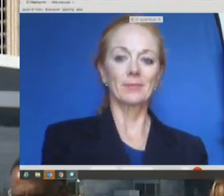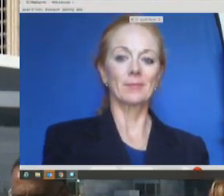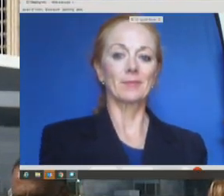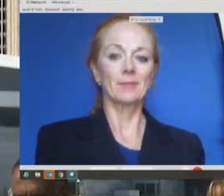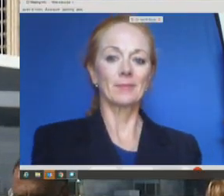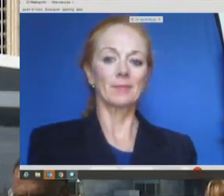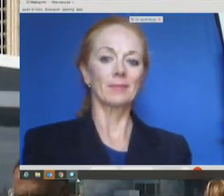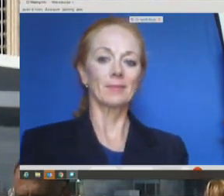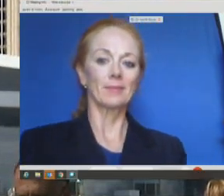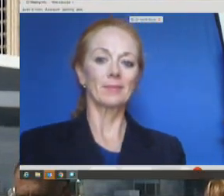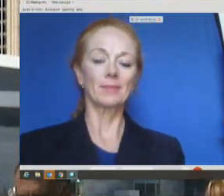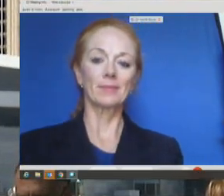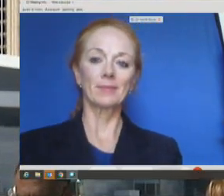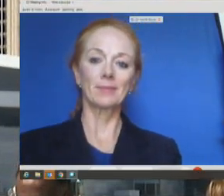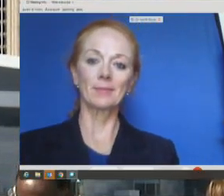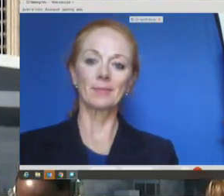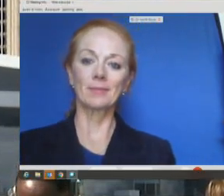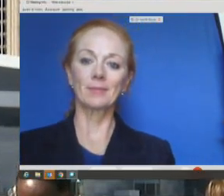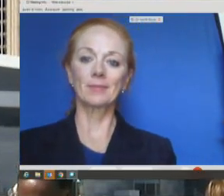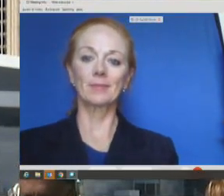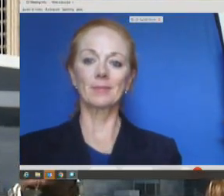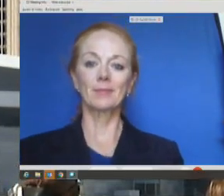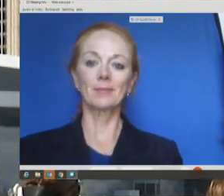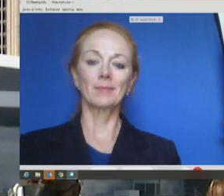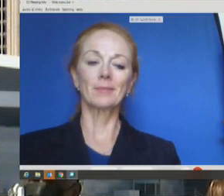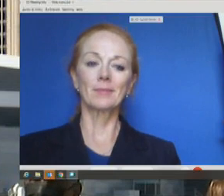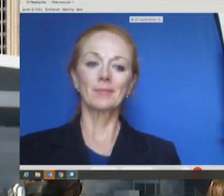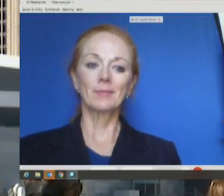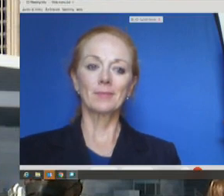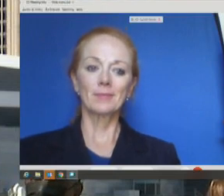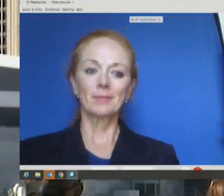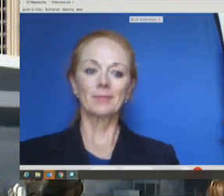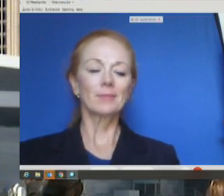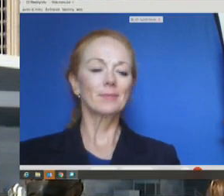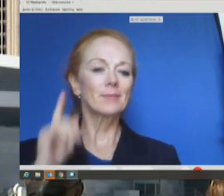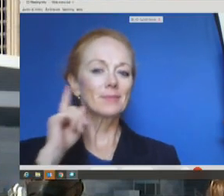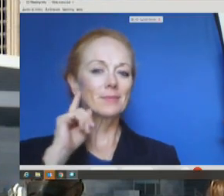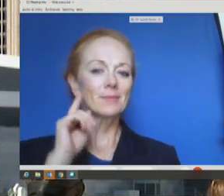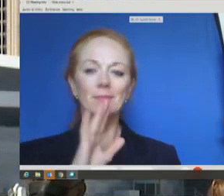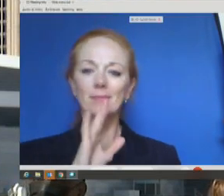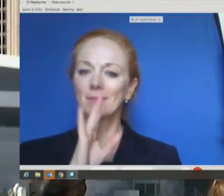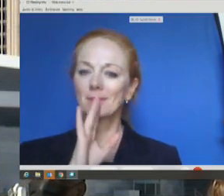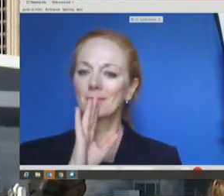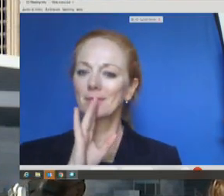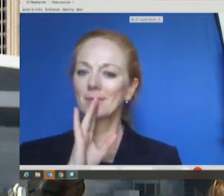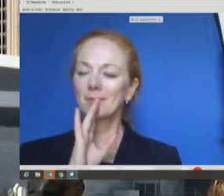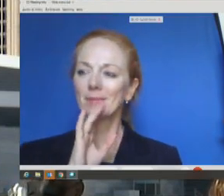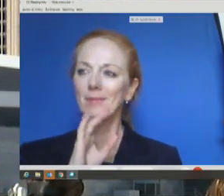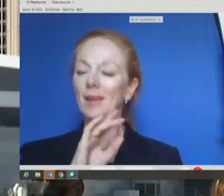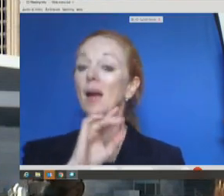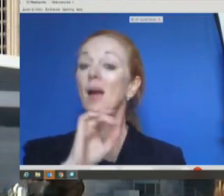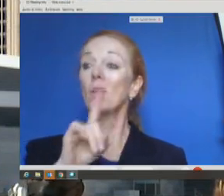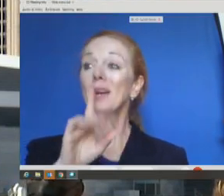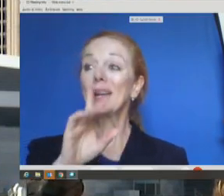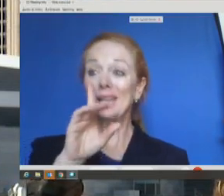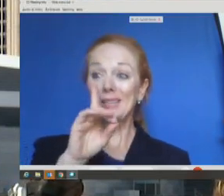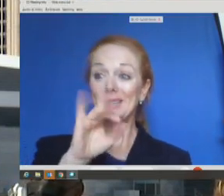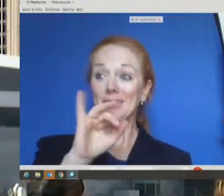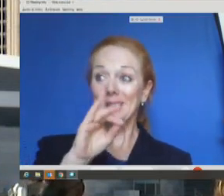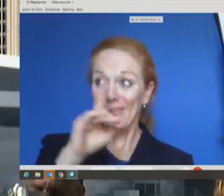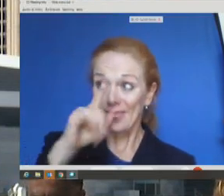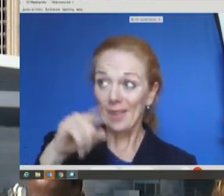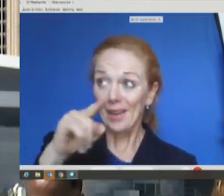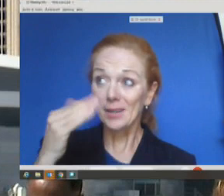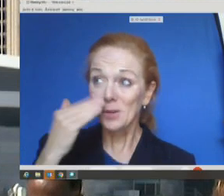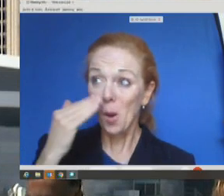or should have known. Based on comments made by the officers, based on comments made from Mr. Easter himself,